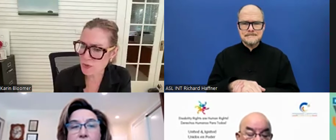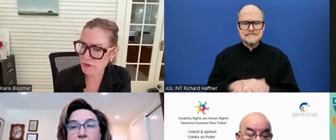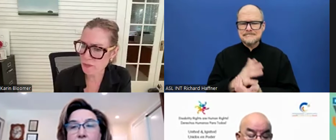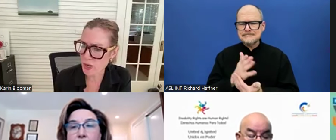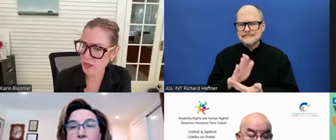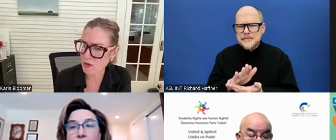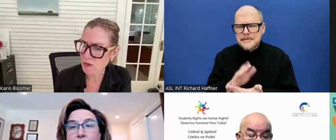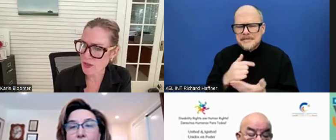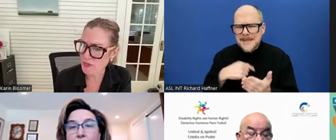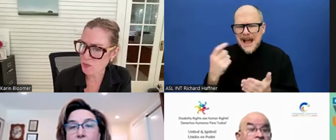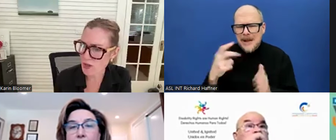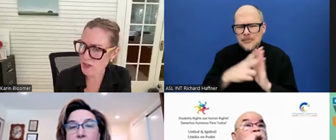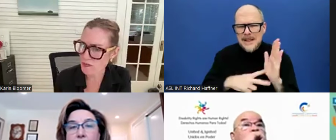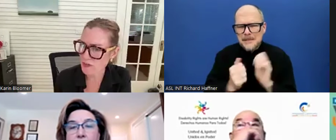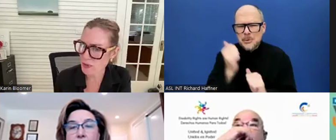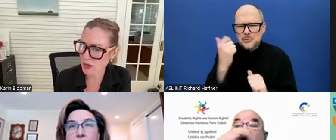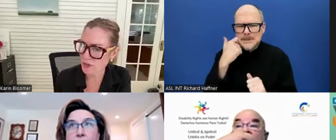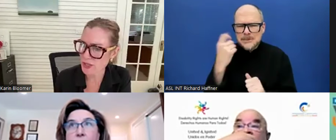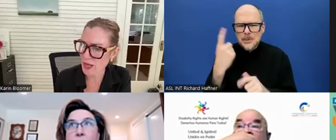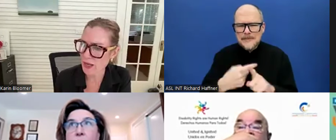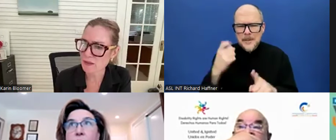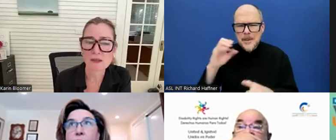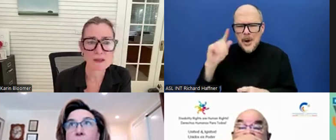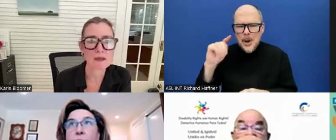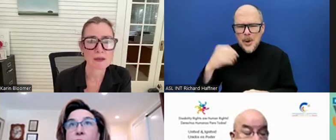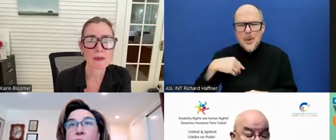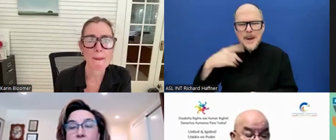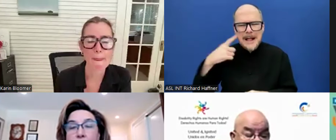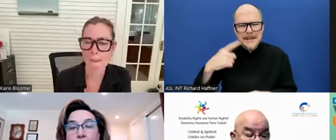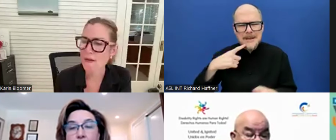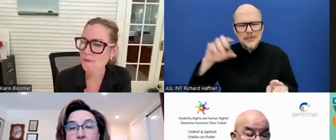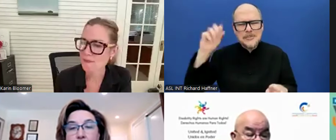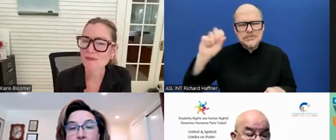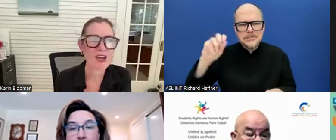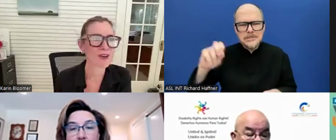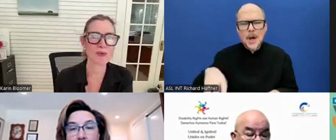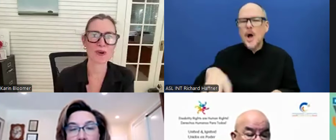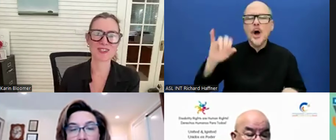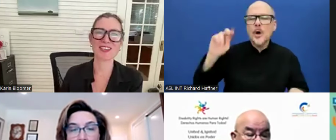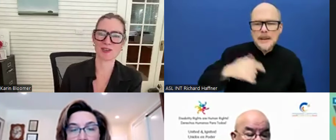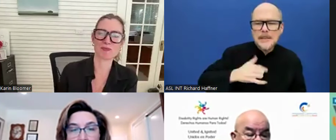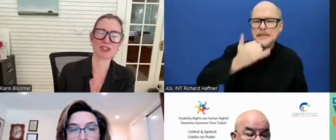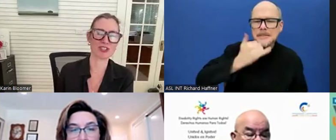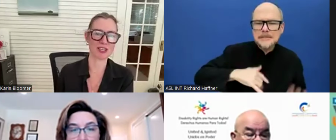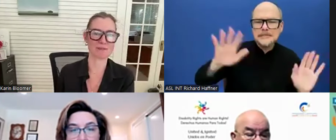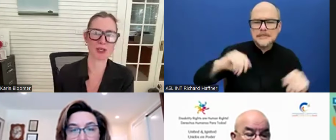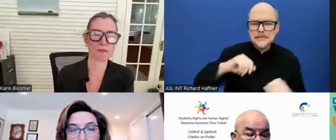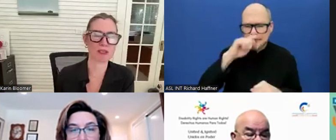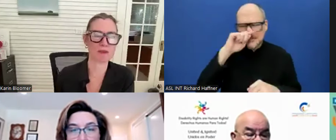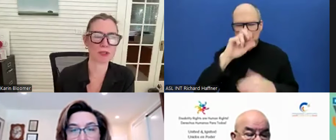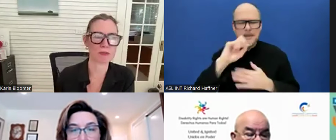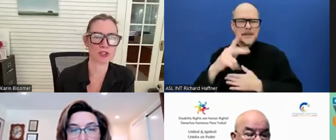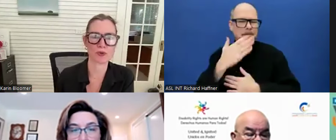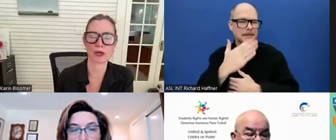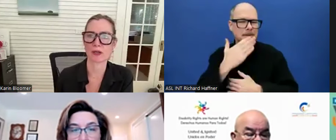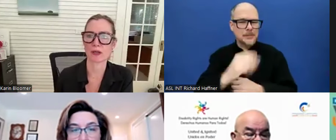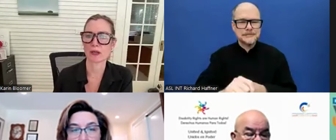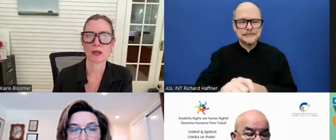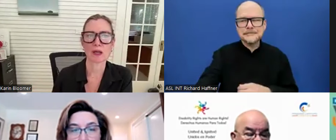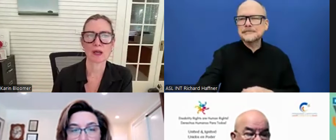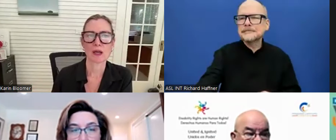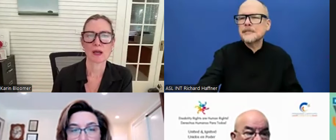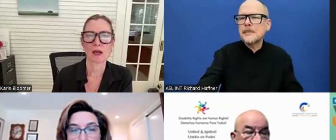most recent one from Otto. I think we've got them covered. Yeah. Okay, my mistake. No, no worries. Thank you. I appreciate better to be